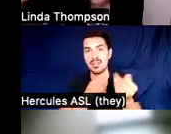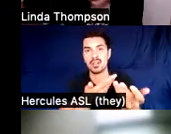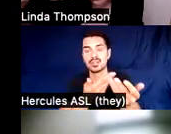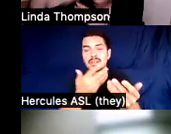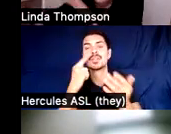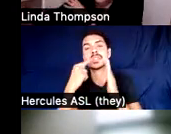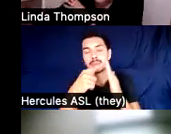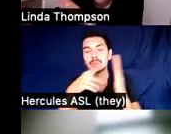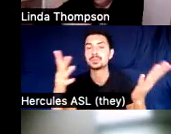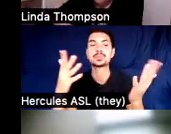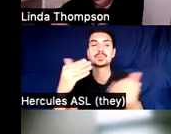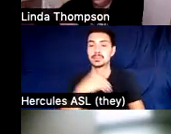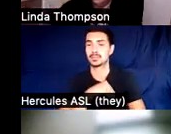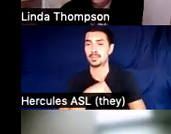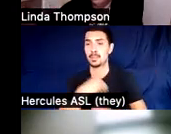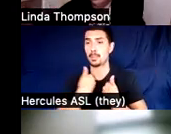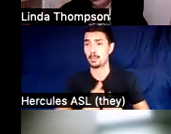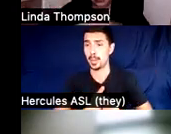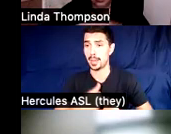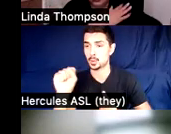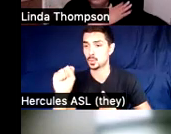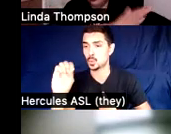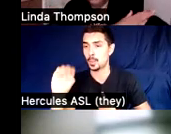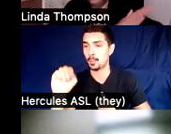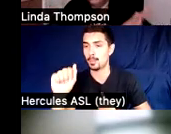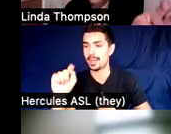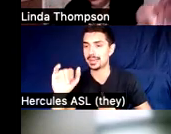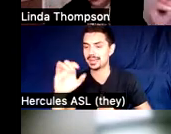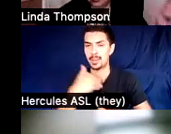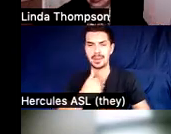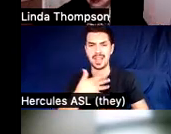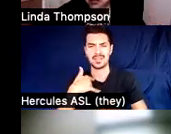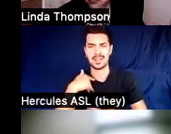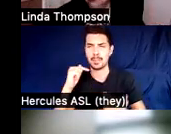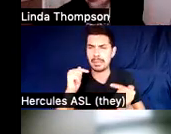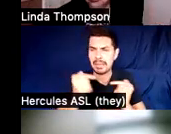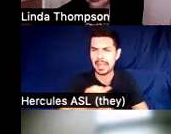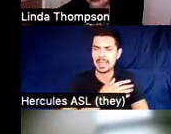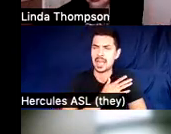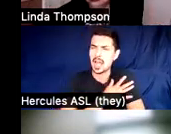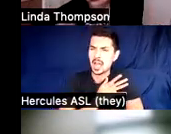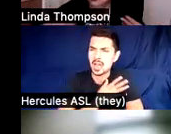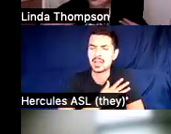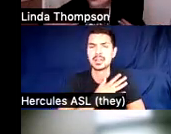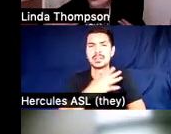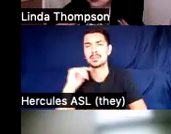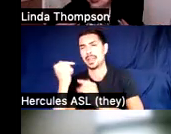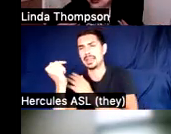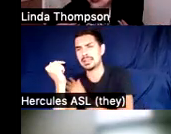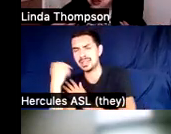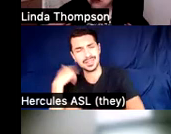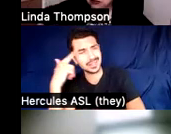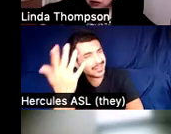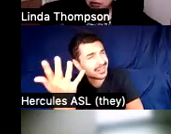aches and pains throughout my body. And I thought I was developing some kind of a disease or